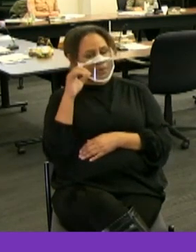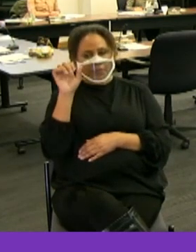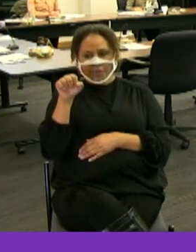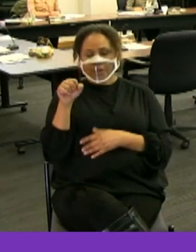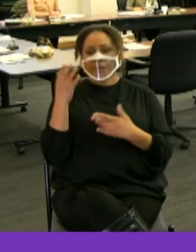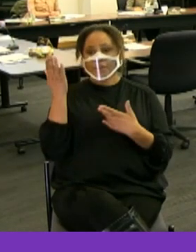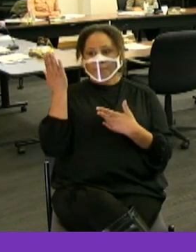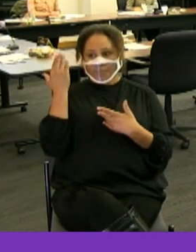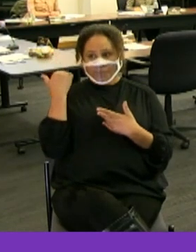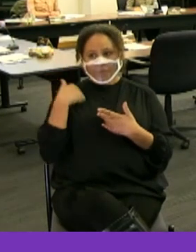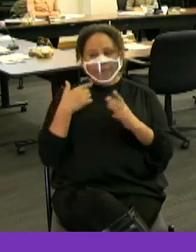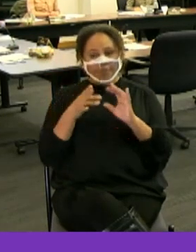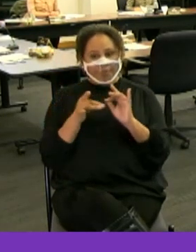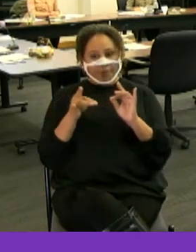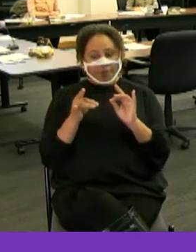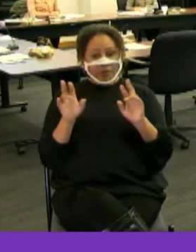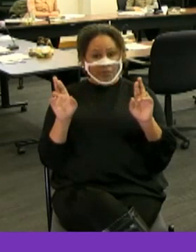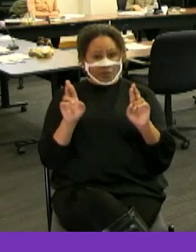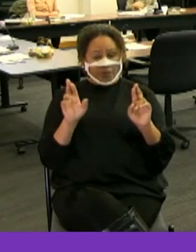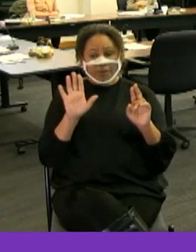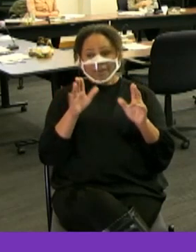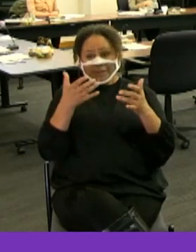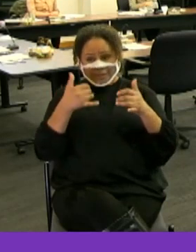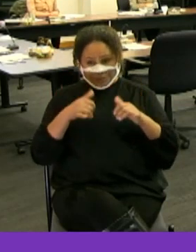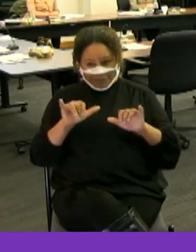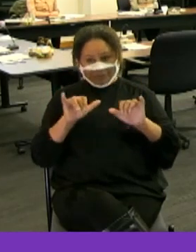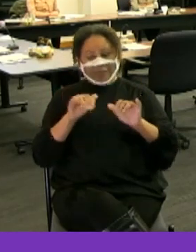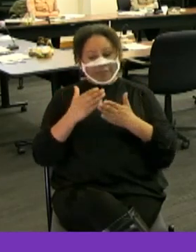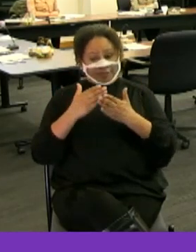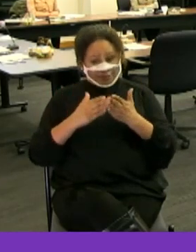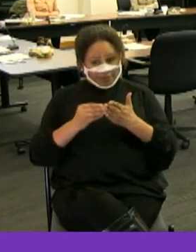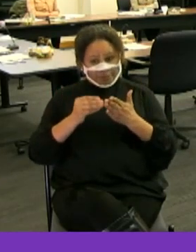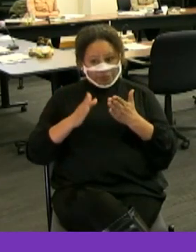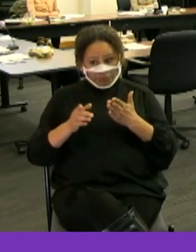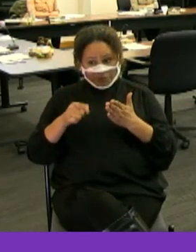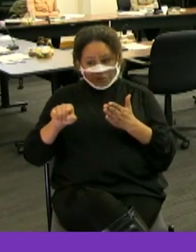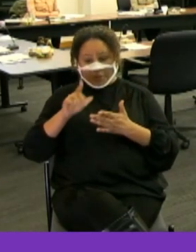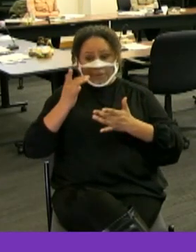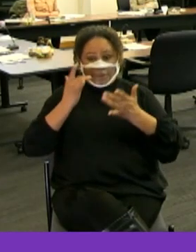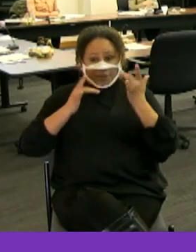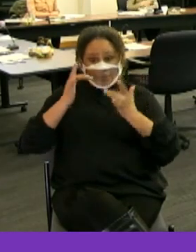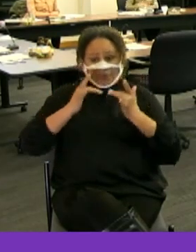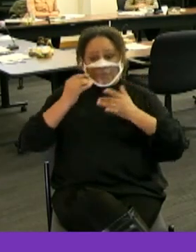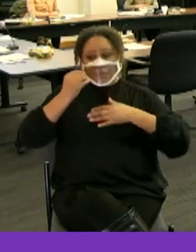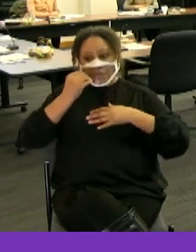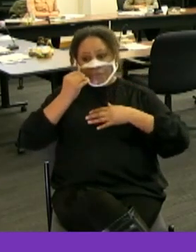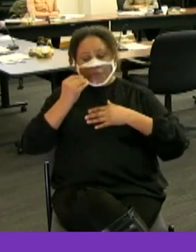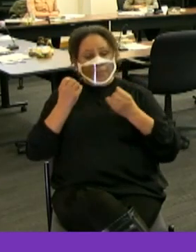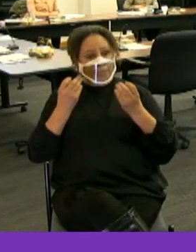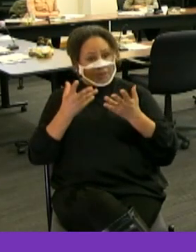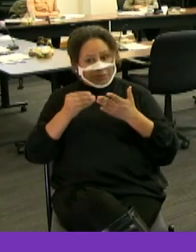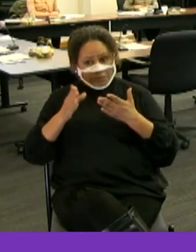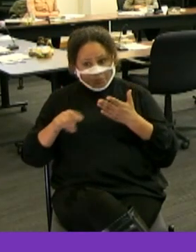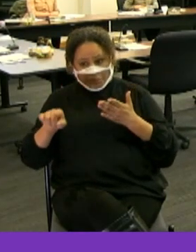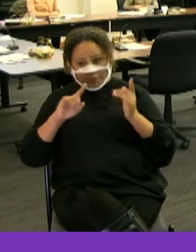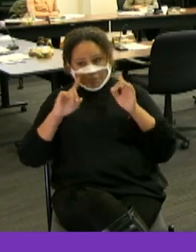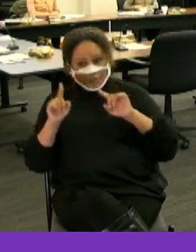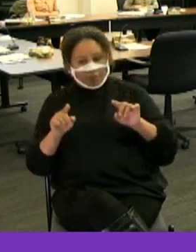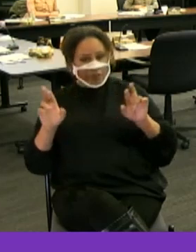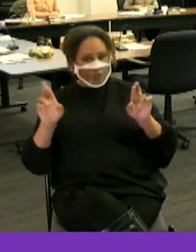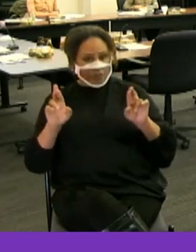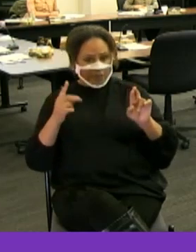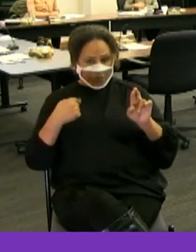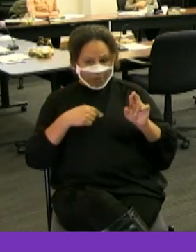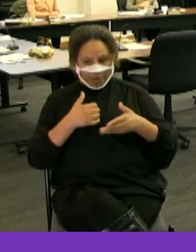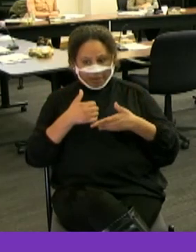mentioned, hopefully we can there was still food insecurities. There was still quite a bit of people that answered that. So hopefully we can kind of close the gap on